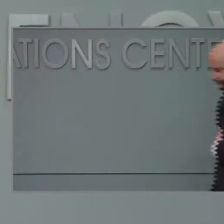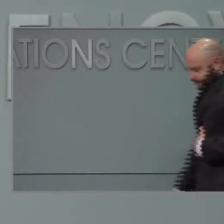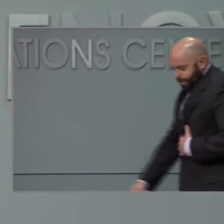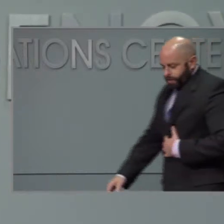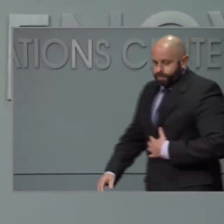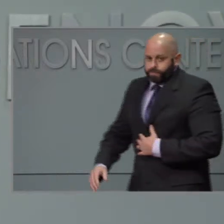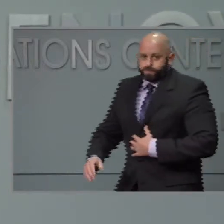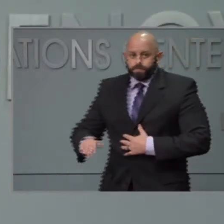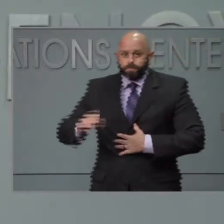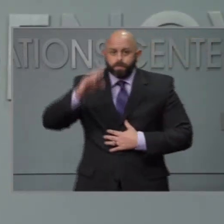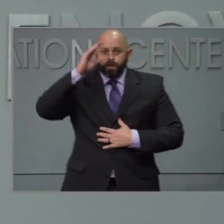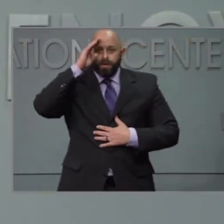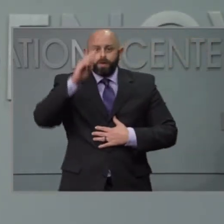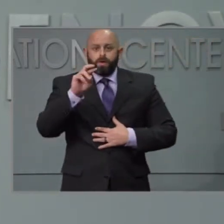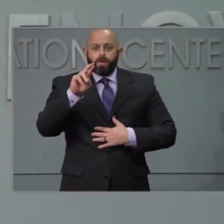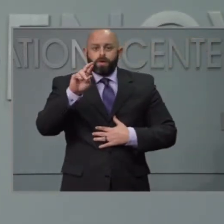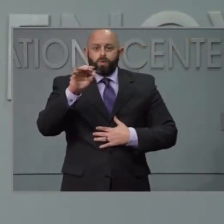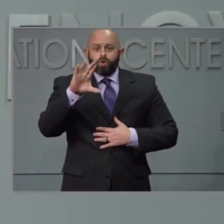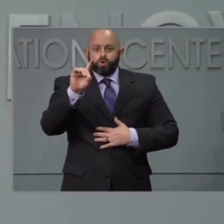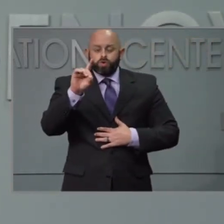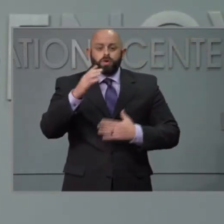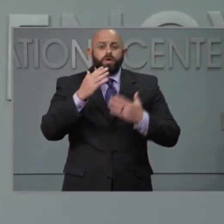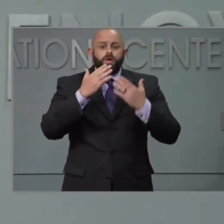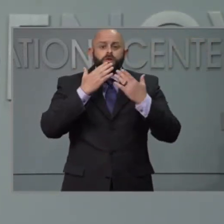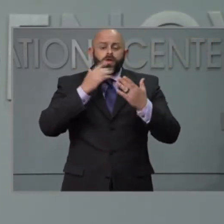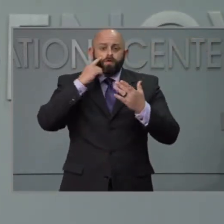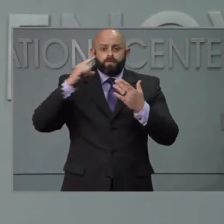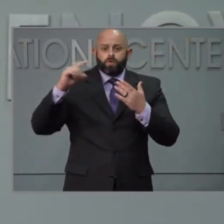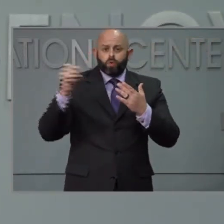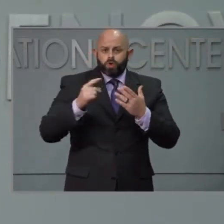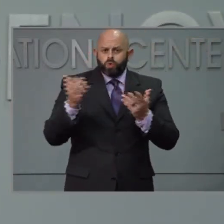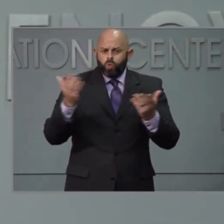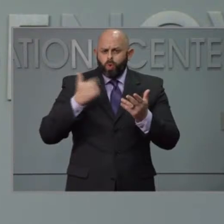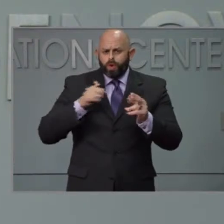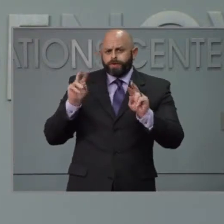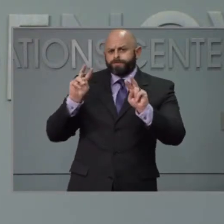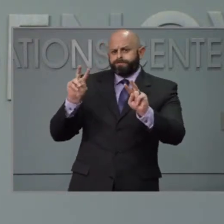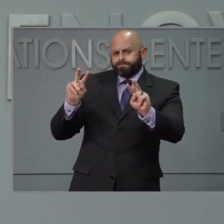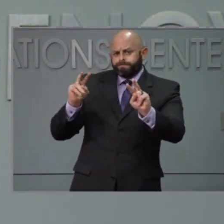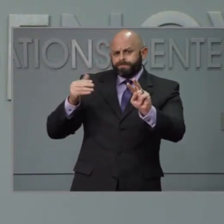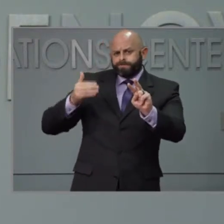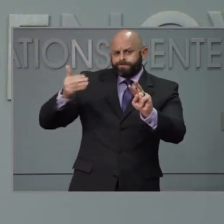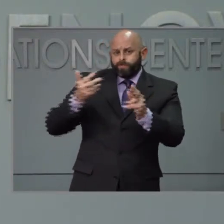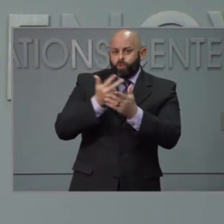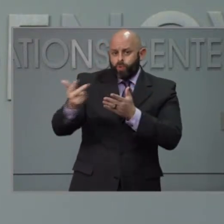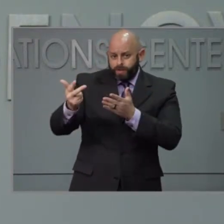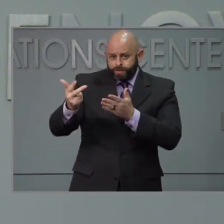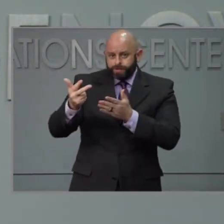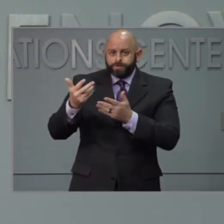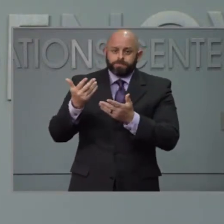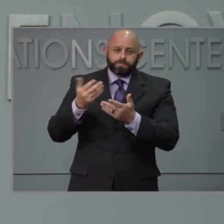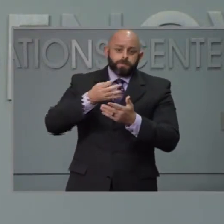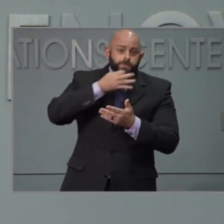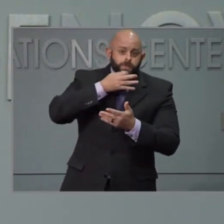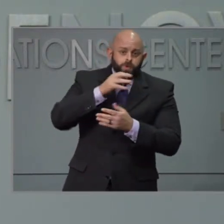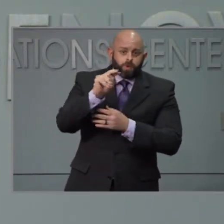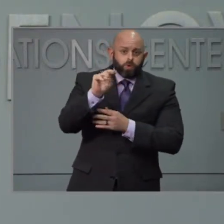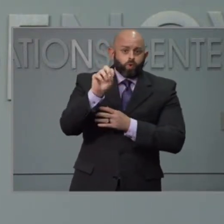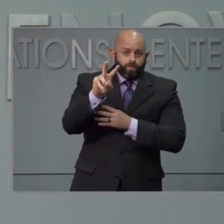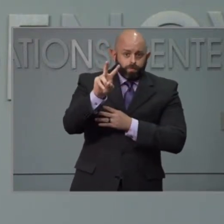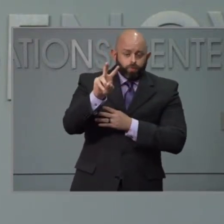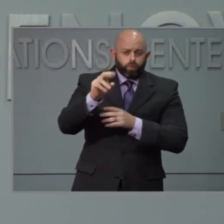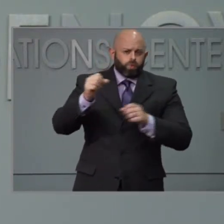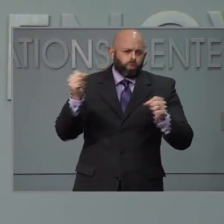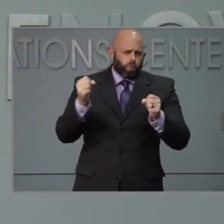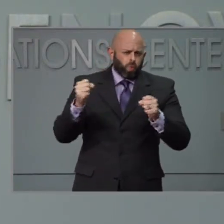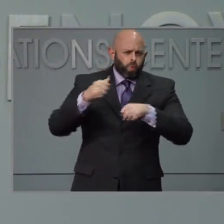Hi, Richard. Thanks for the question about what we would look at as we move into November. And as we talked about often, we have to look